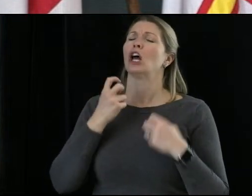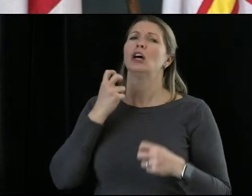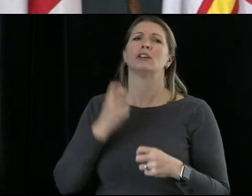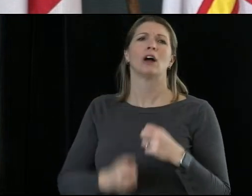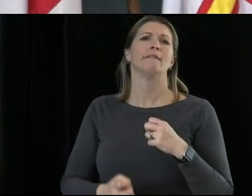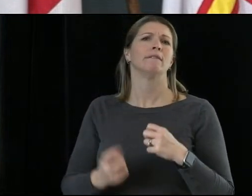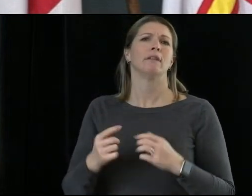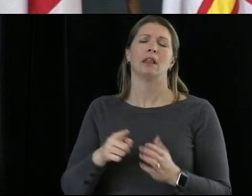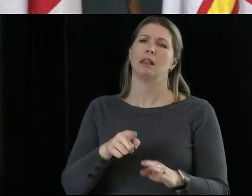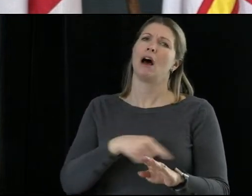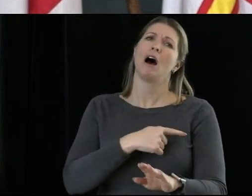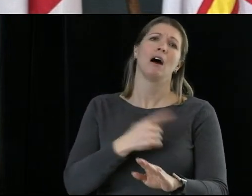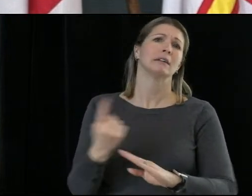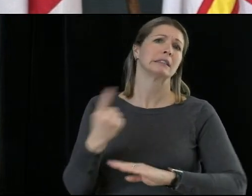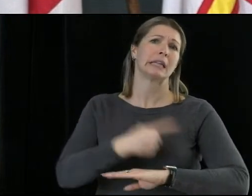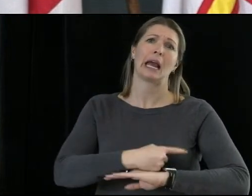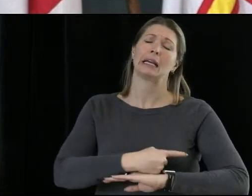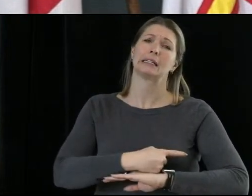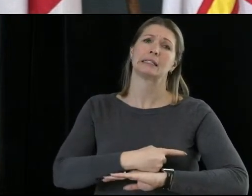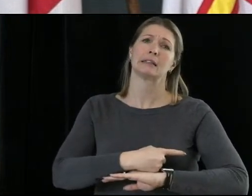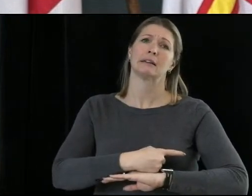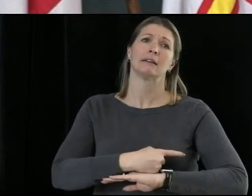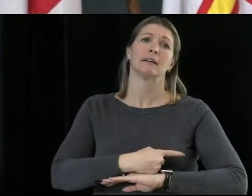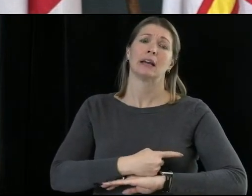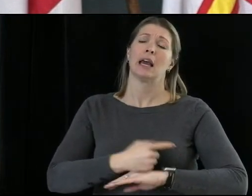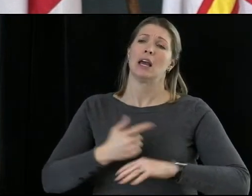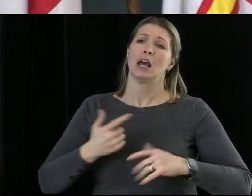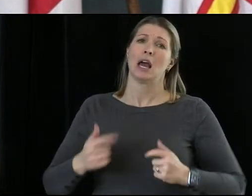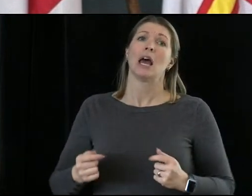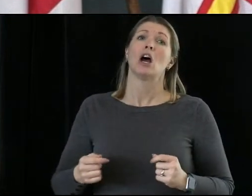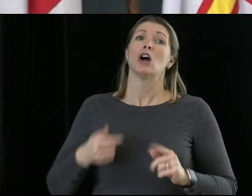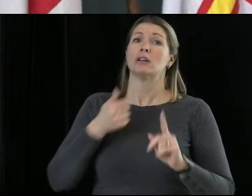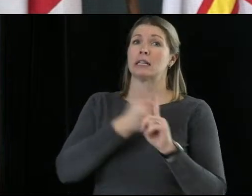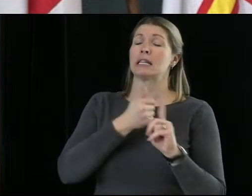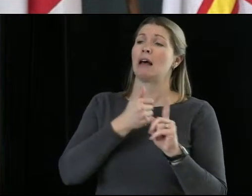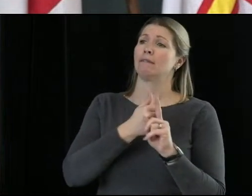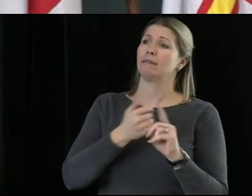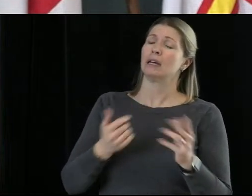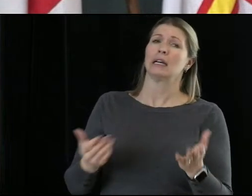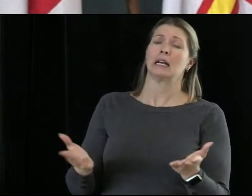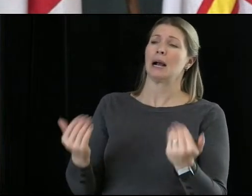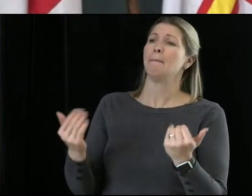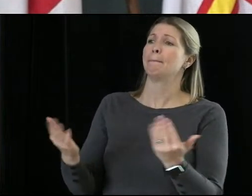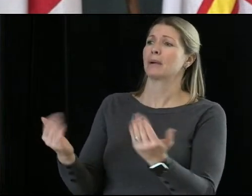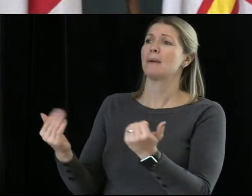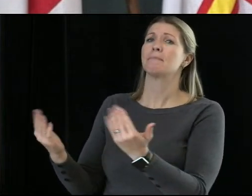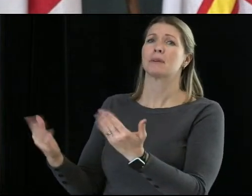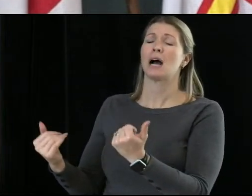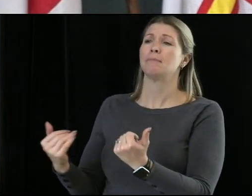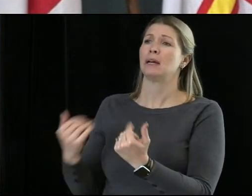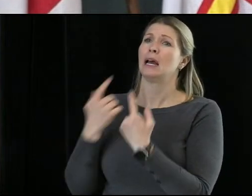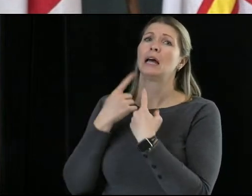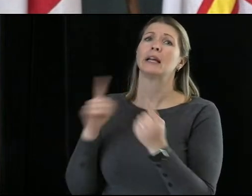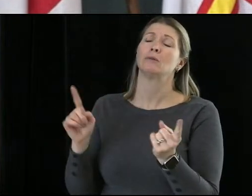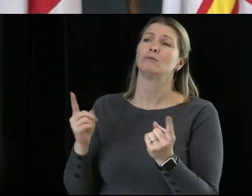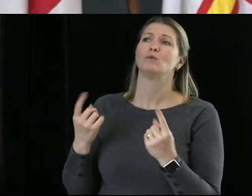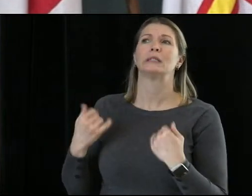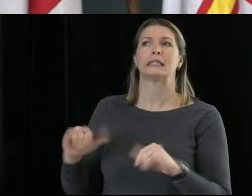knocked it out of the park here and did Courtney proud and appealed to people to come forward, but we're still